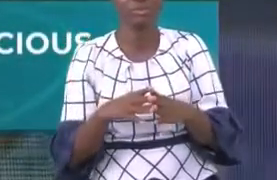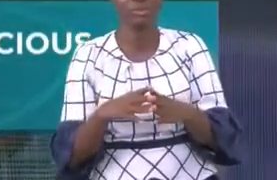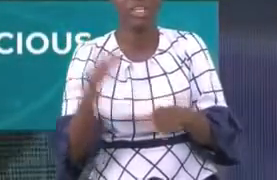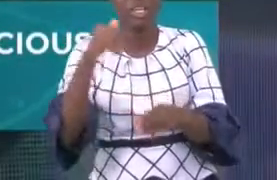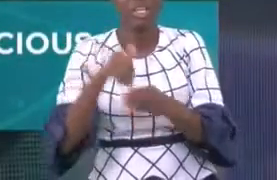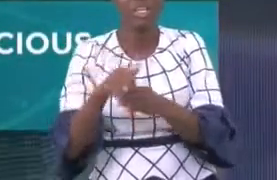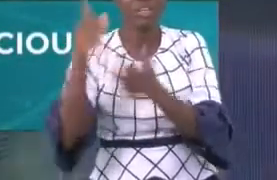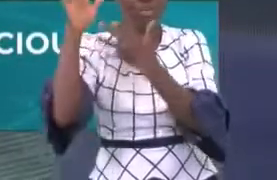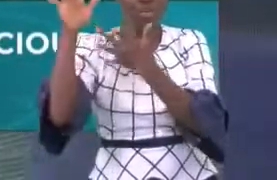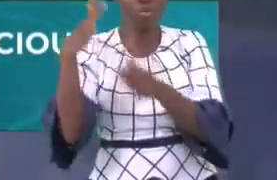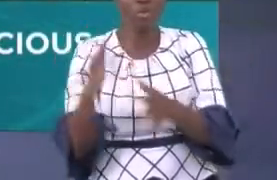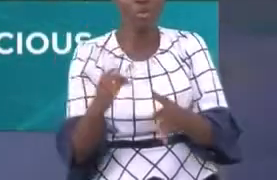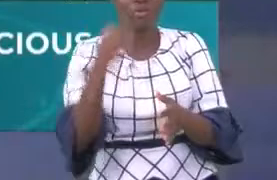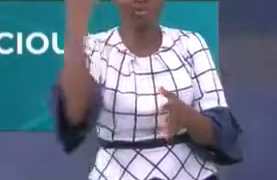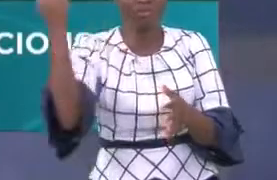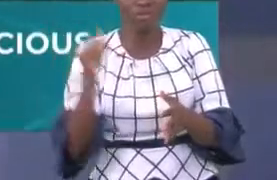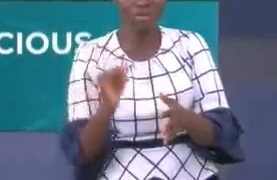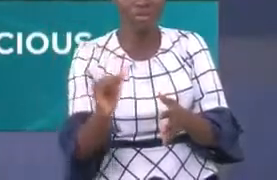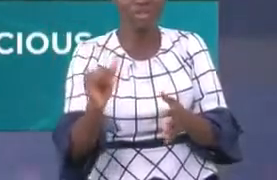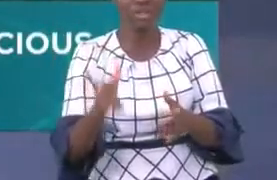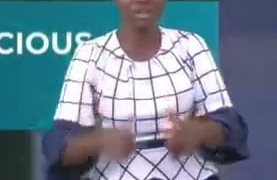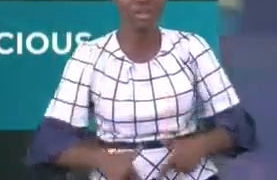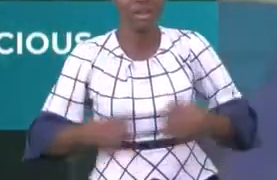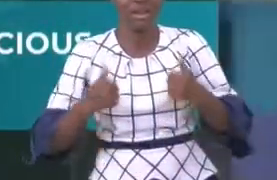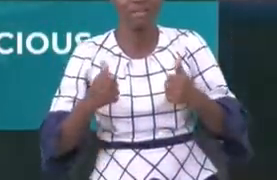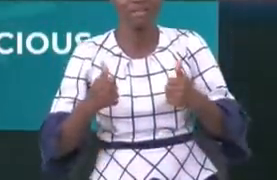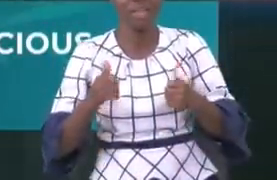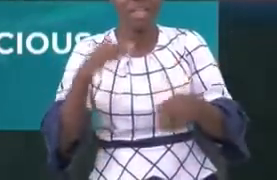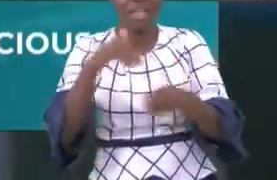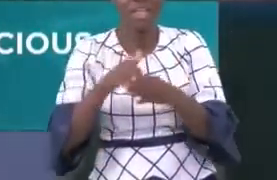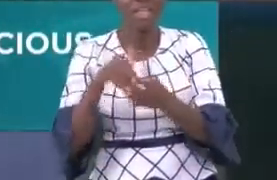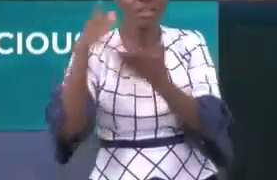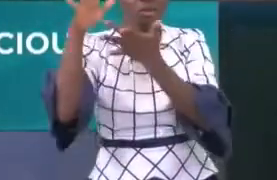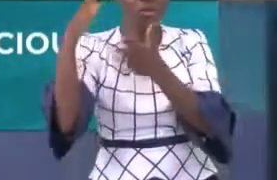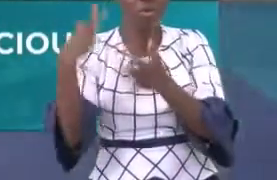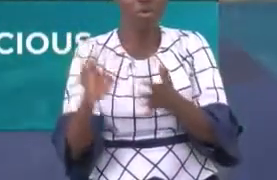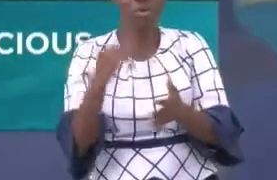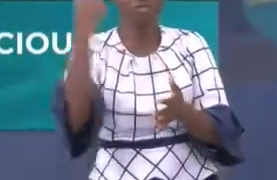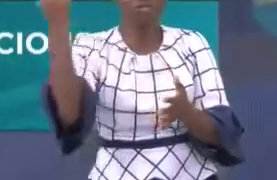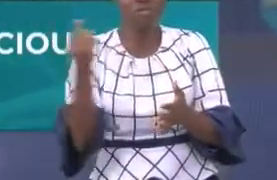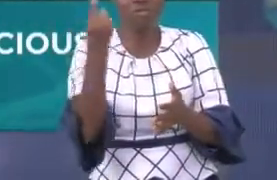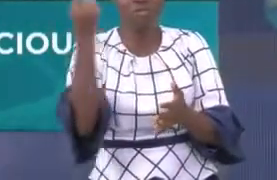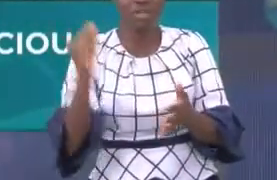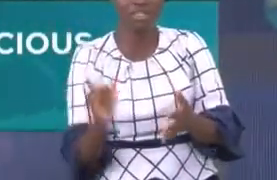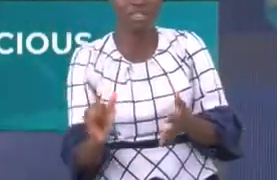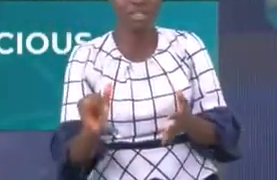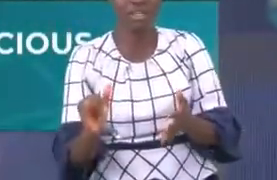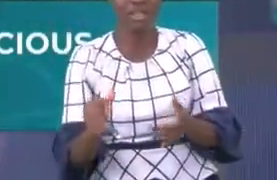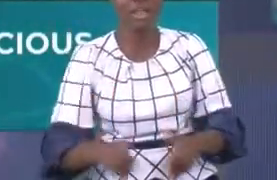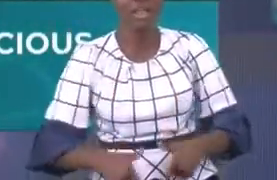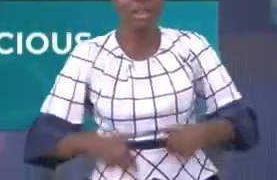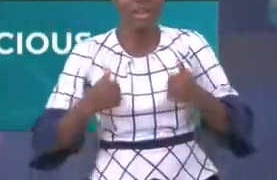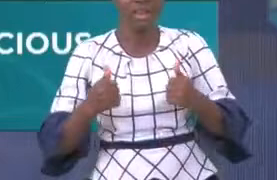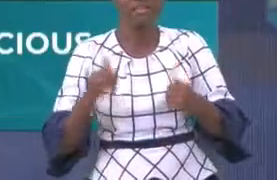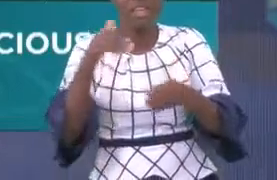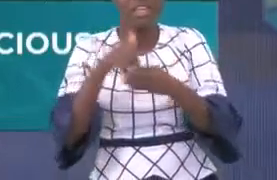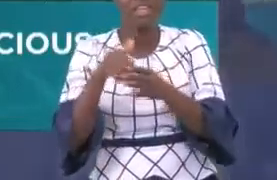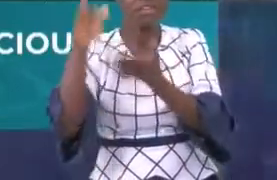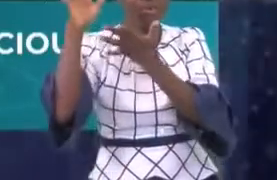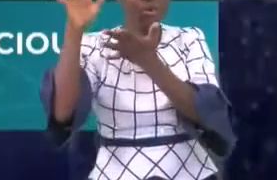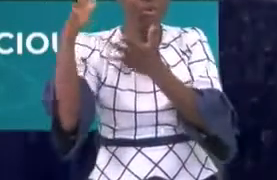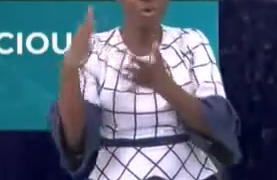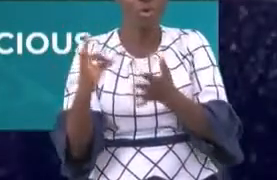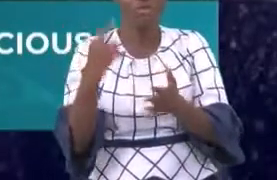in hope of eternal life, in hope of eternal life, which God